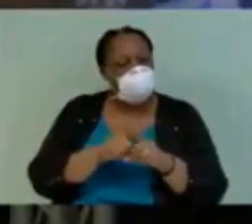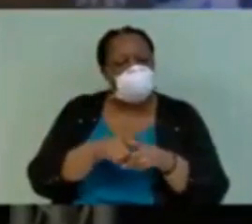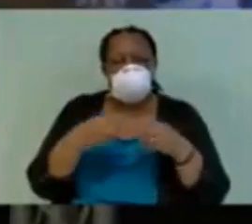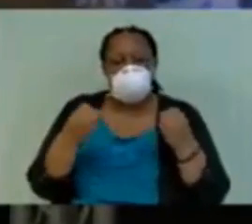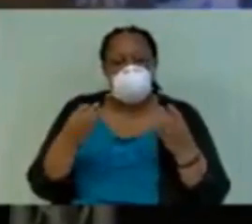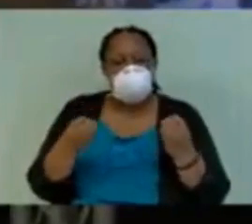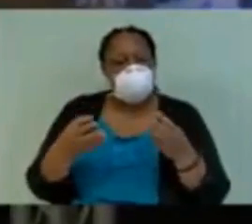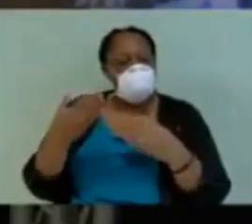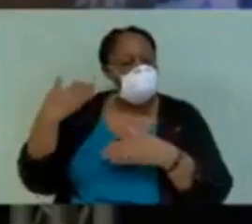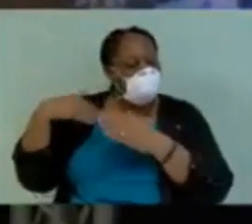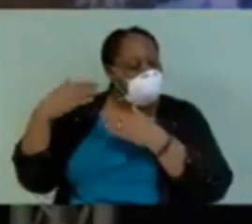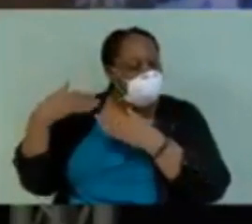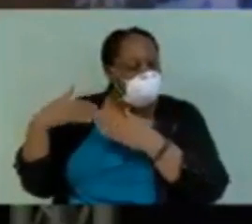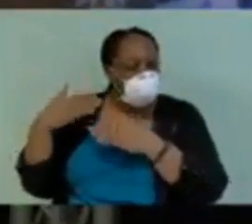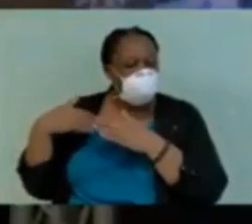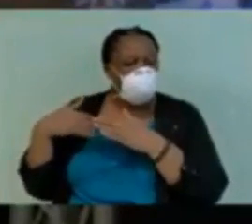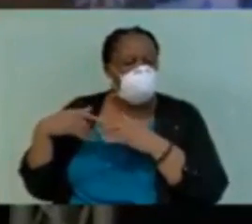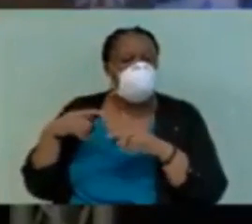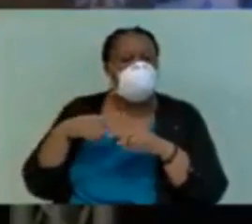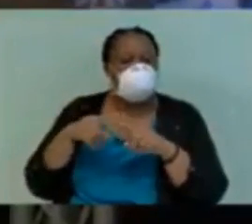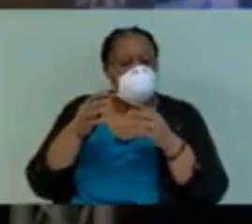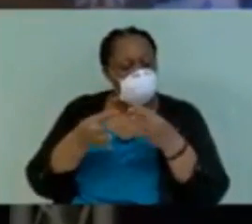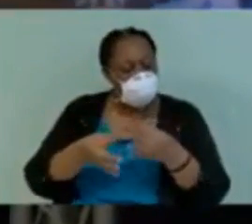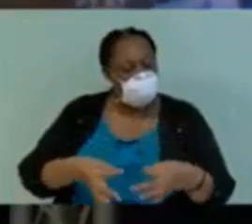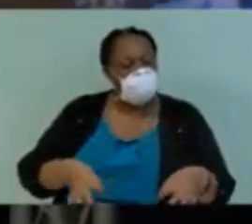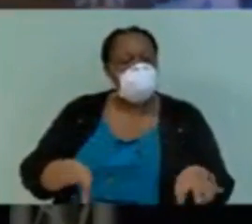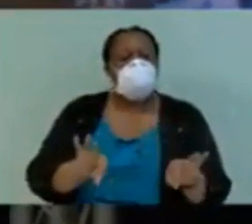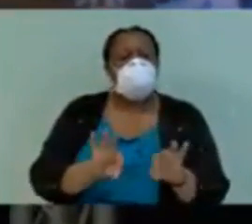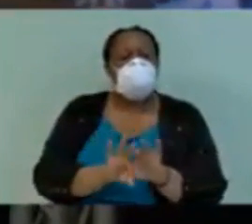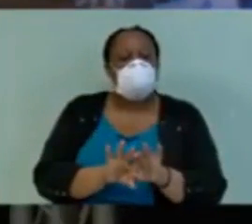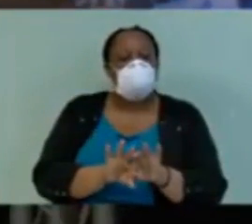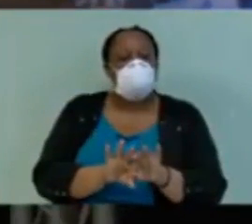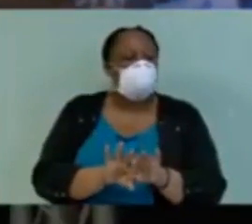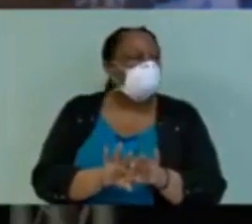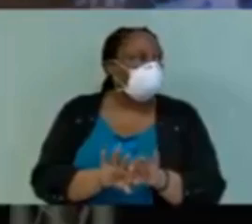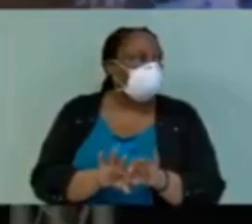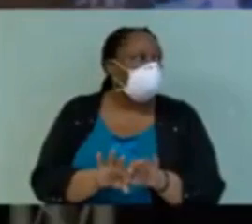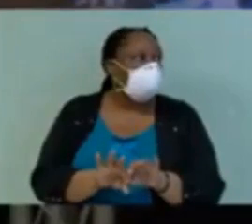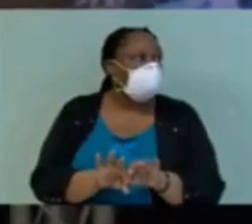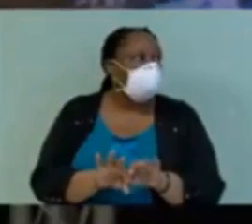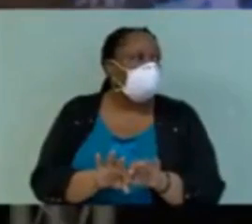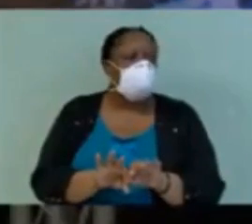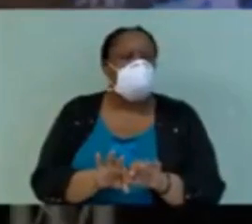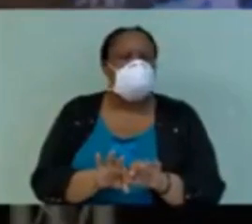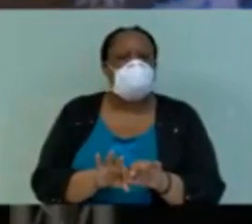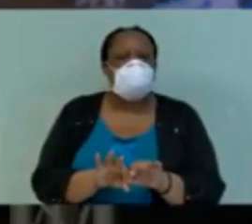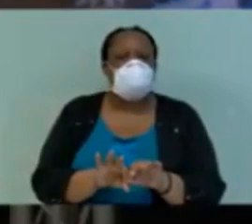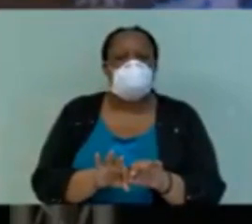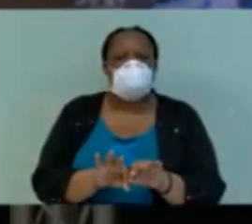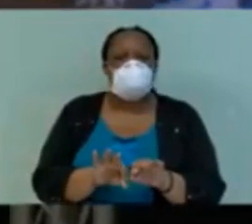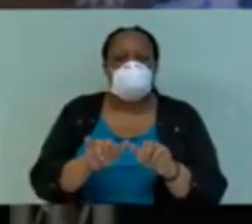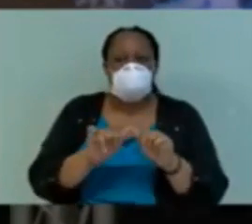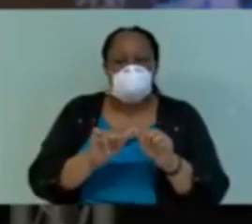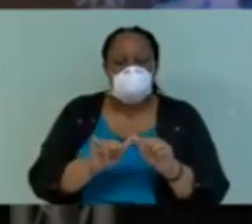airport. We also have activity based on the courier service.